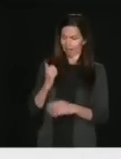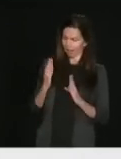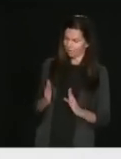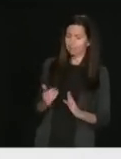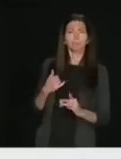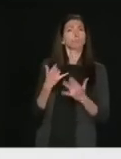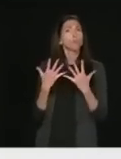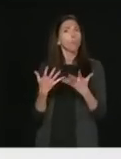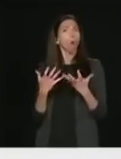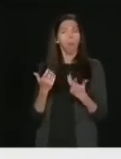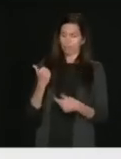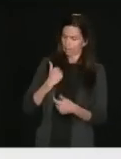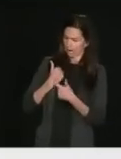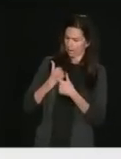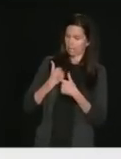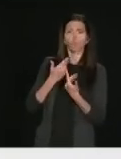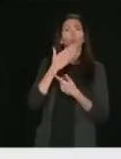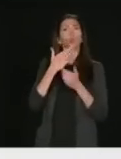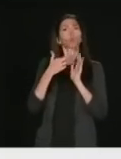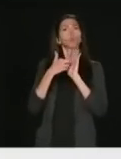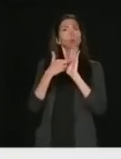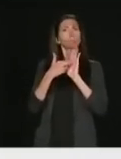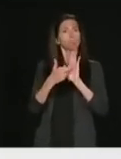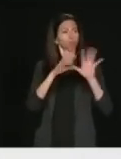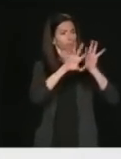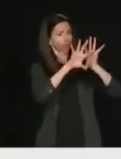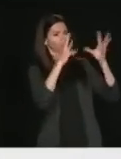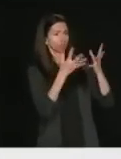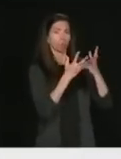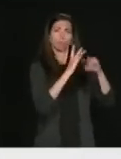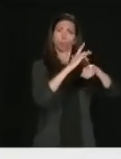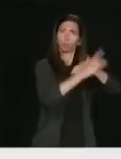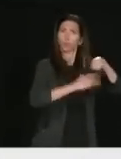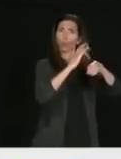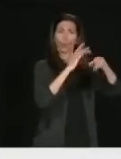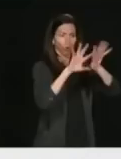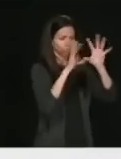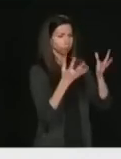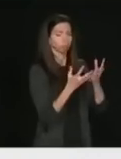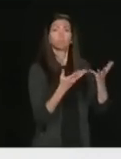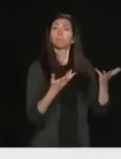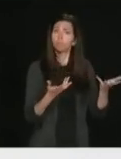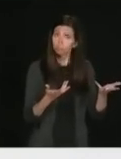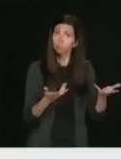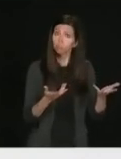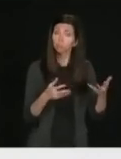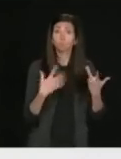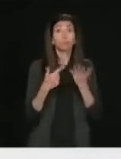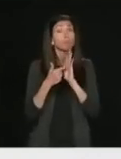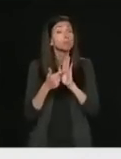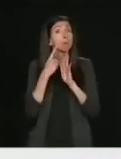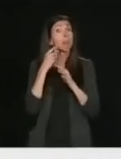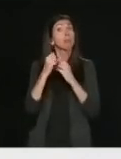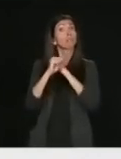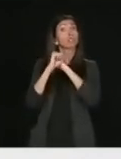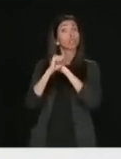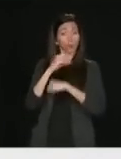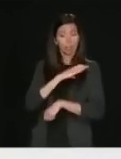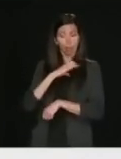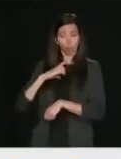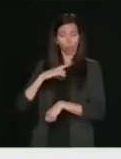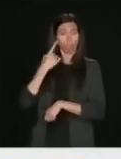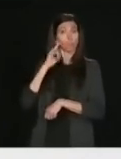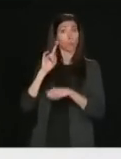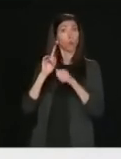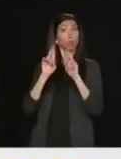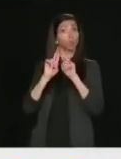scene. And this is what we're looking for. The Security Council of the United Nations is a way